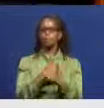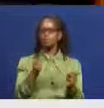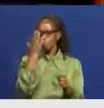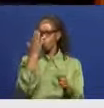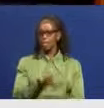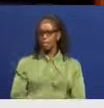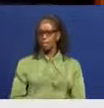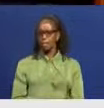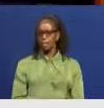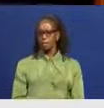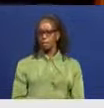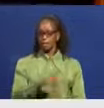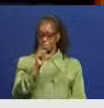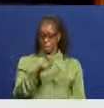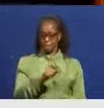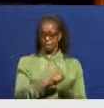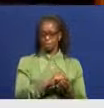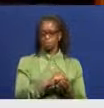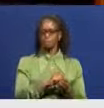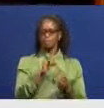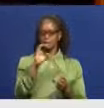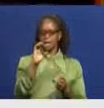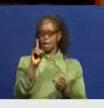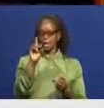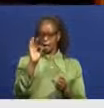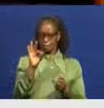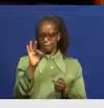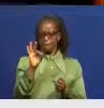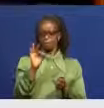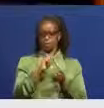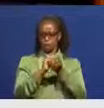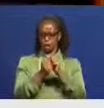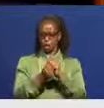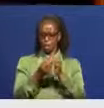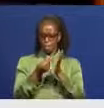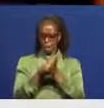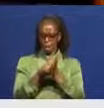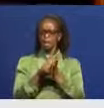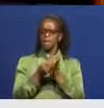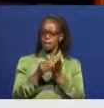CDF so that the amounts being used can be directed and